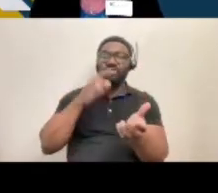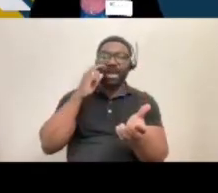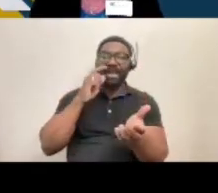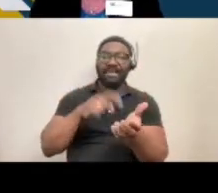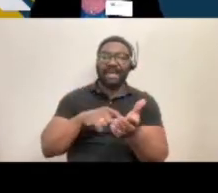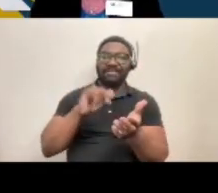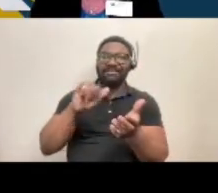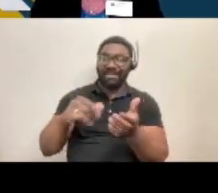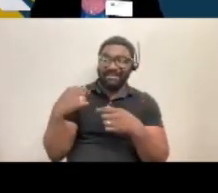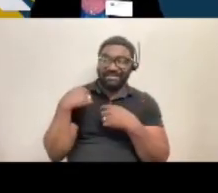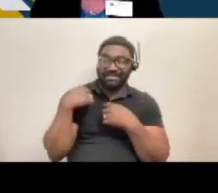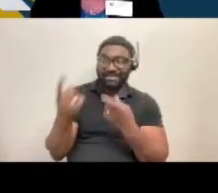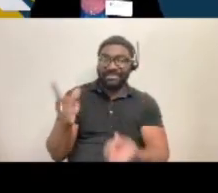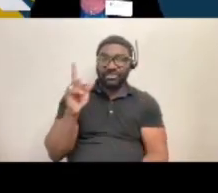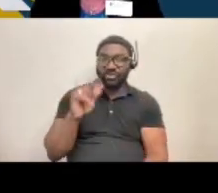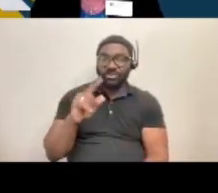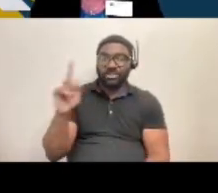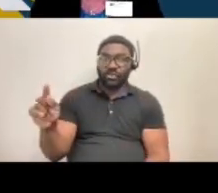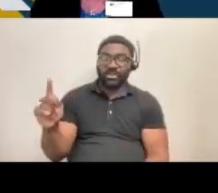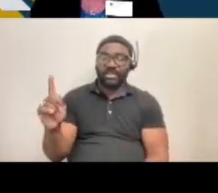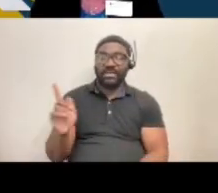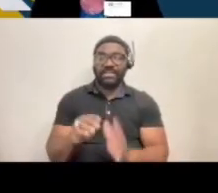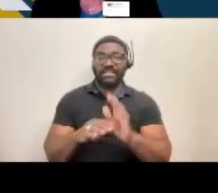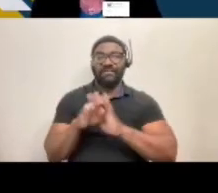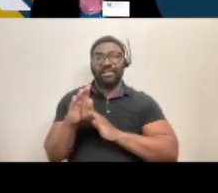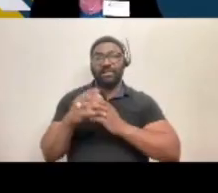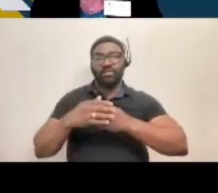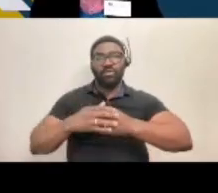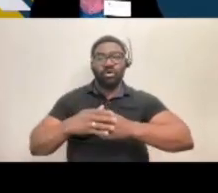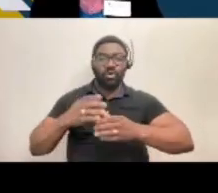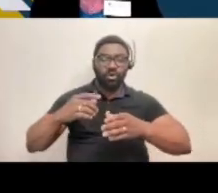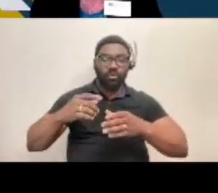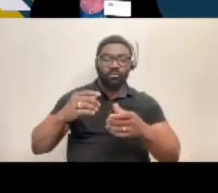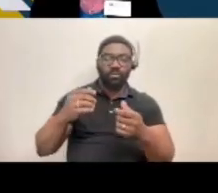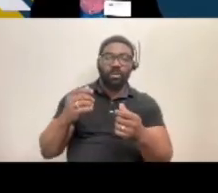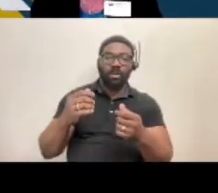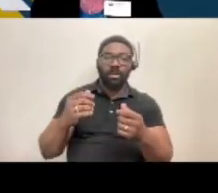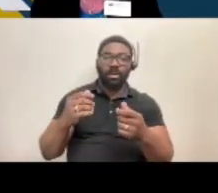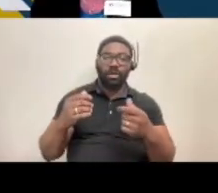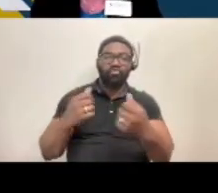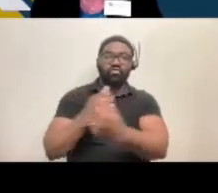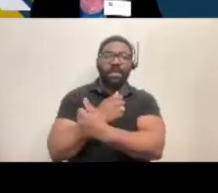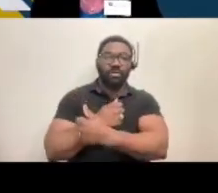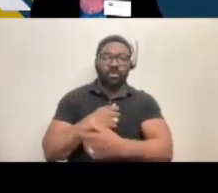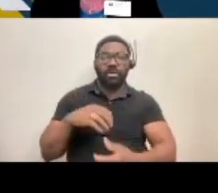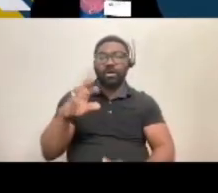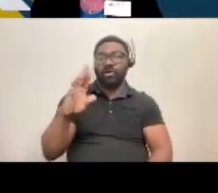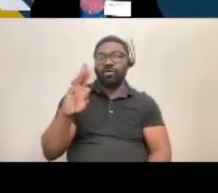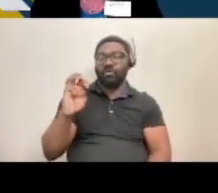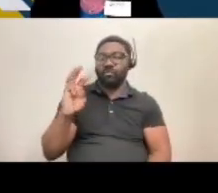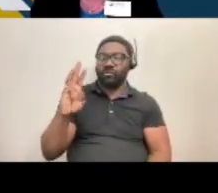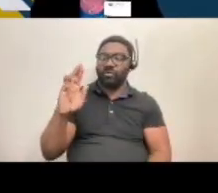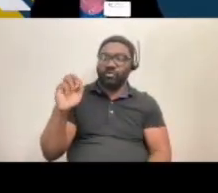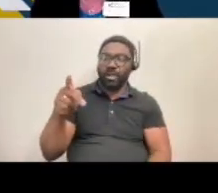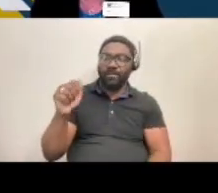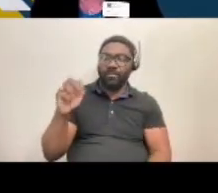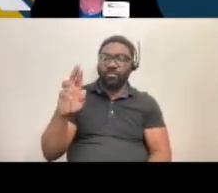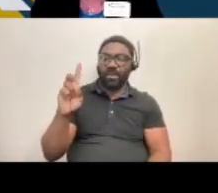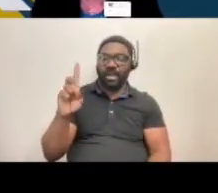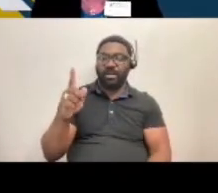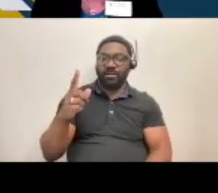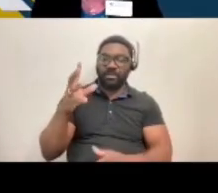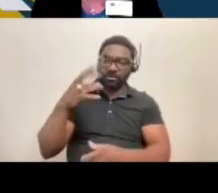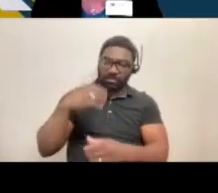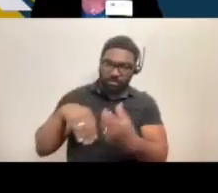really developed these wraparound services at all of our colleges to help people that want to be successful to be successful.